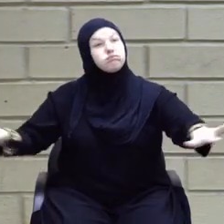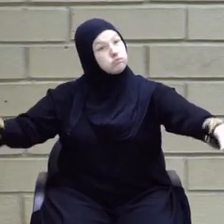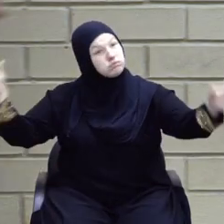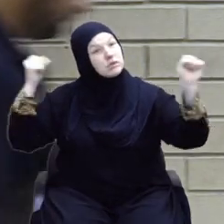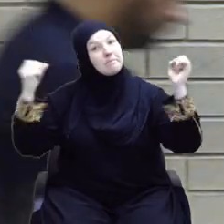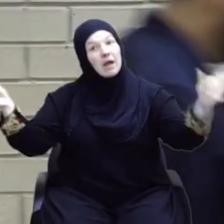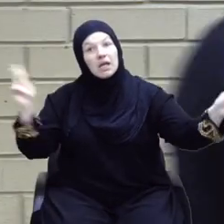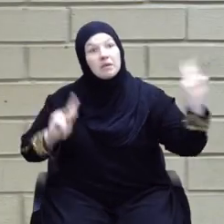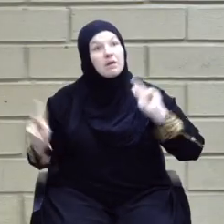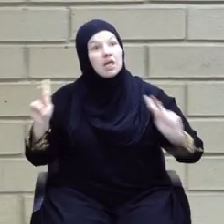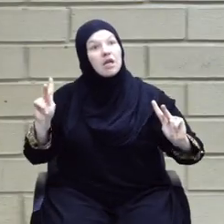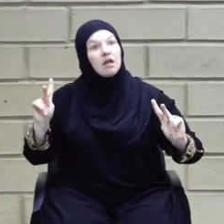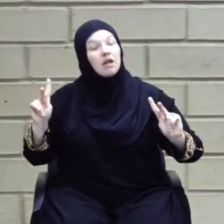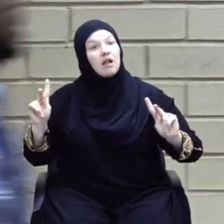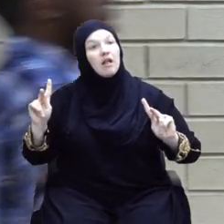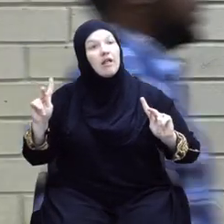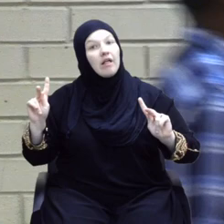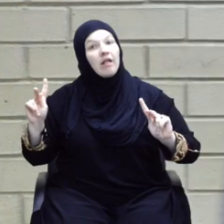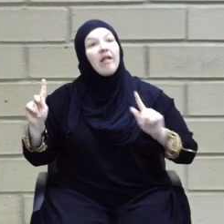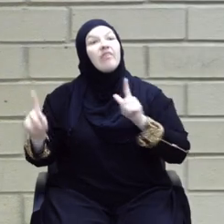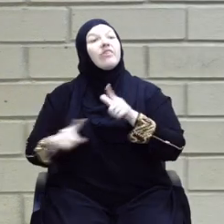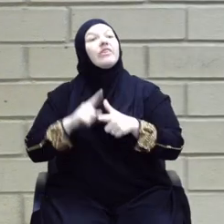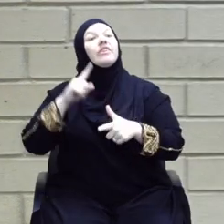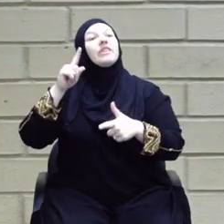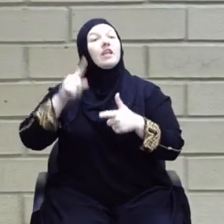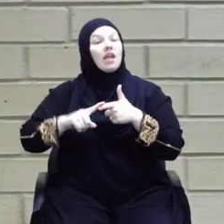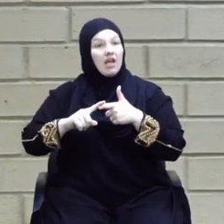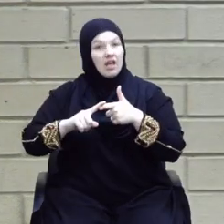would revert to its initial status,